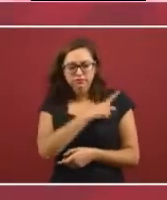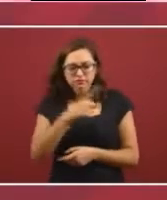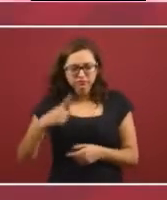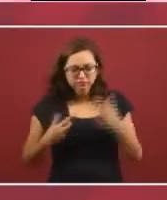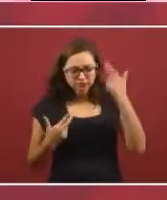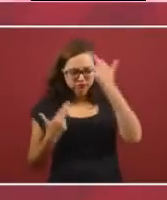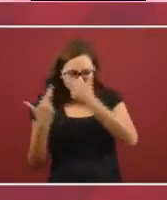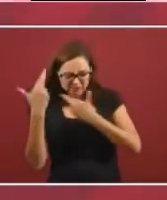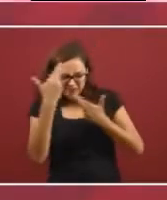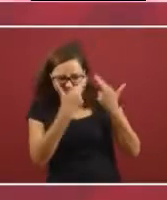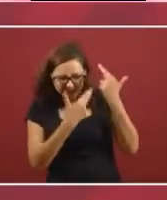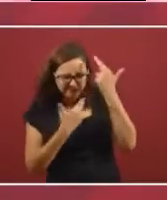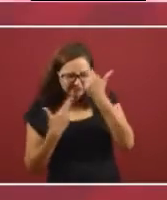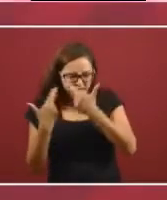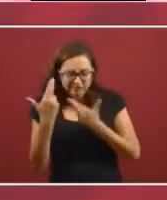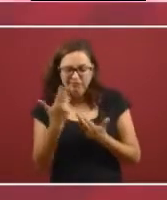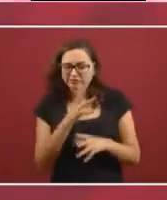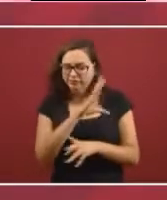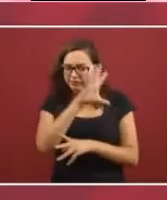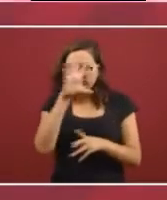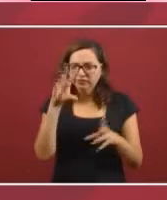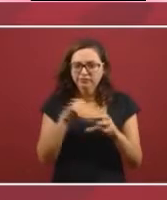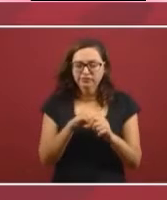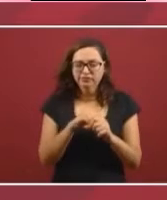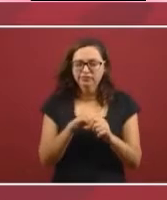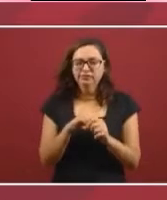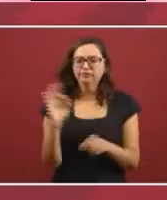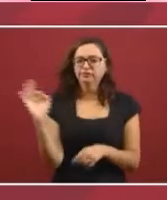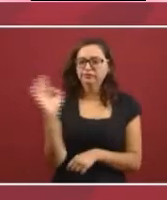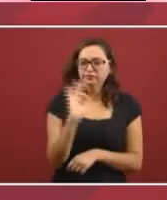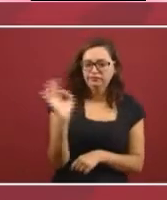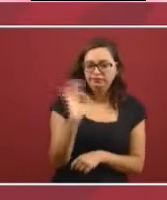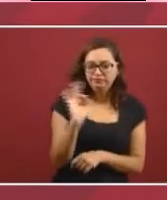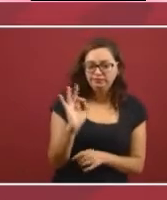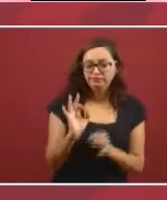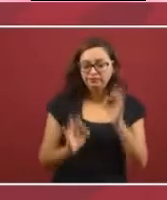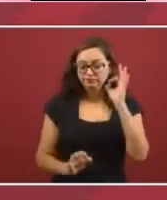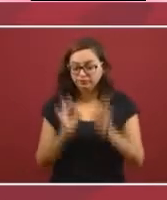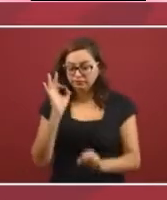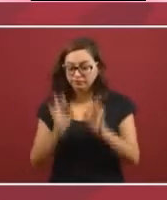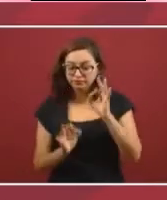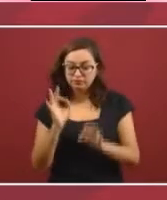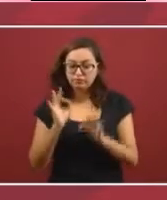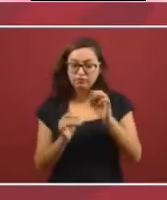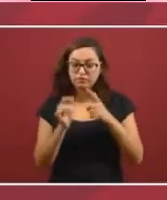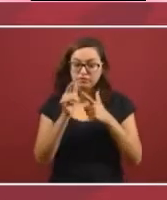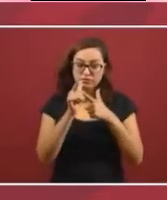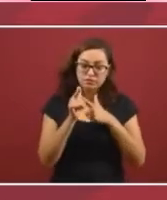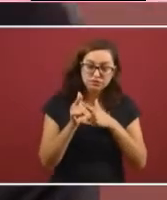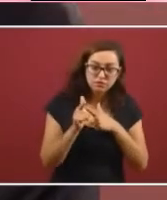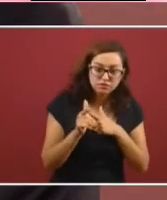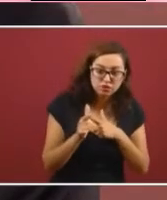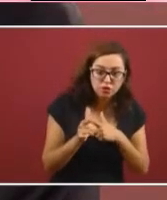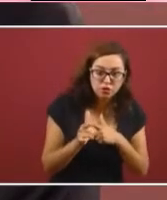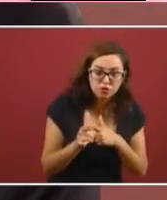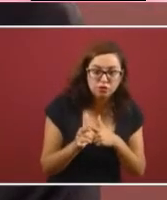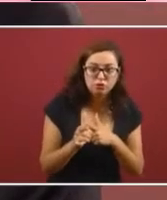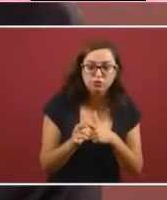that, el juicio that the judges continue, or the judgment continues and at the end